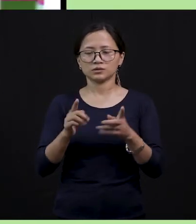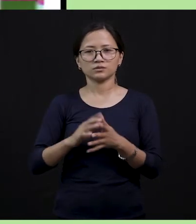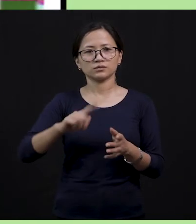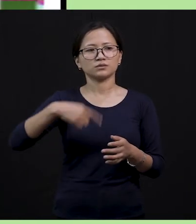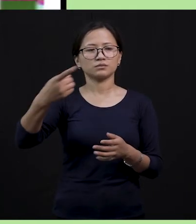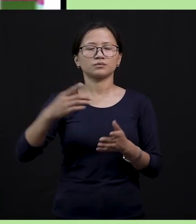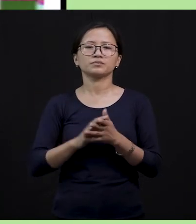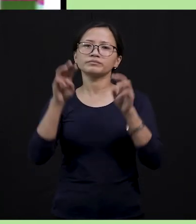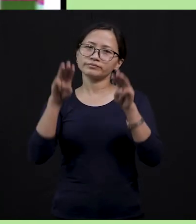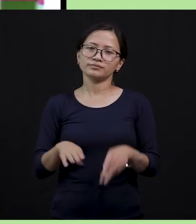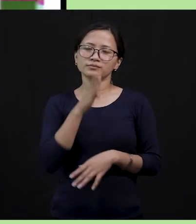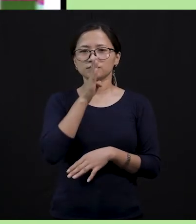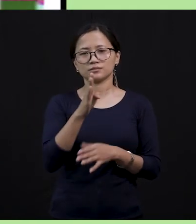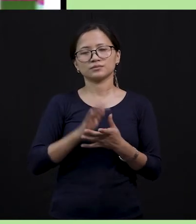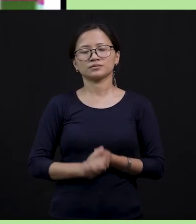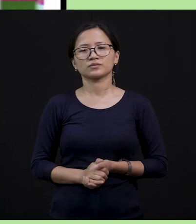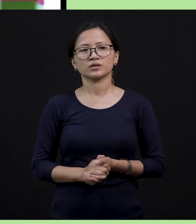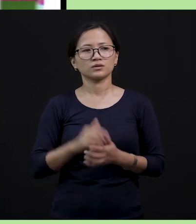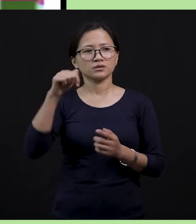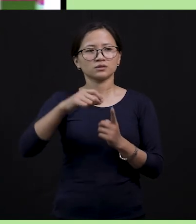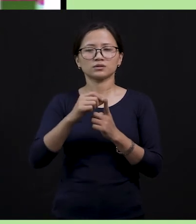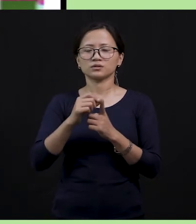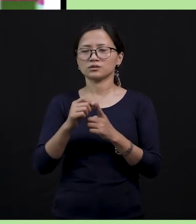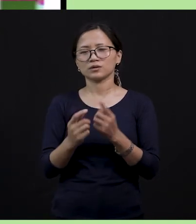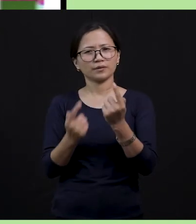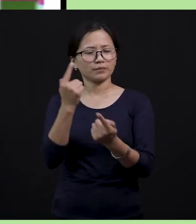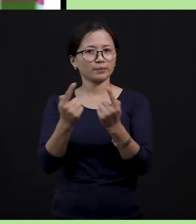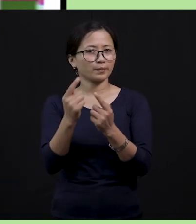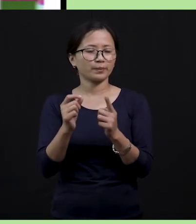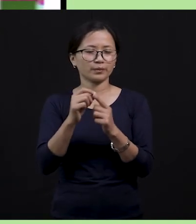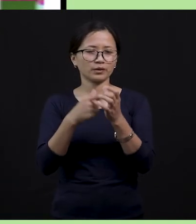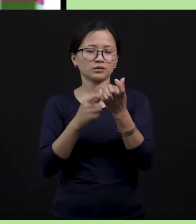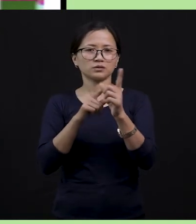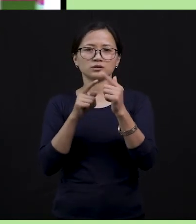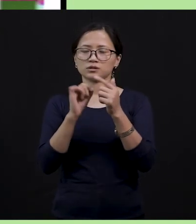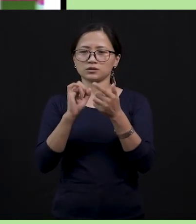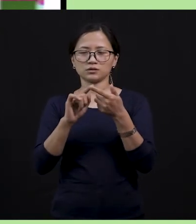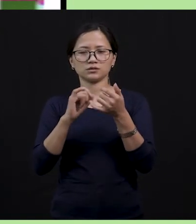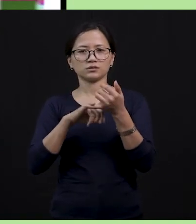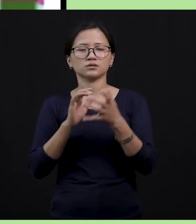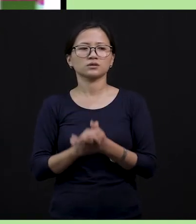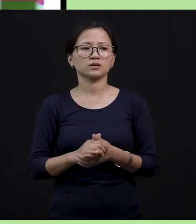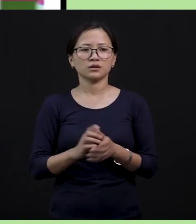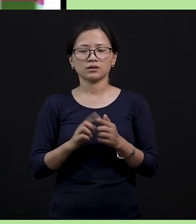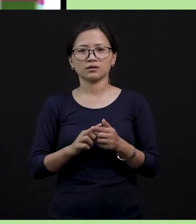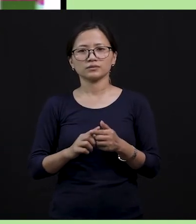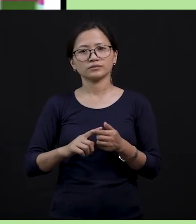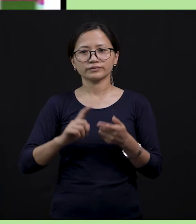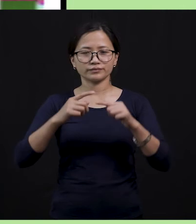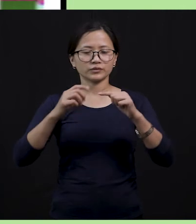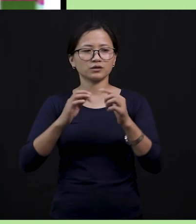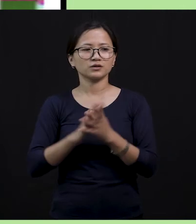time maybe. So these are the political parties in India. Those are the election symbols that I was talking